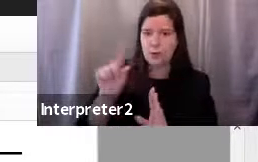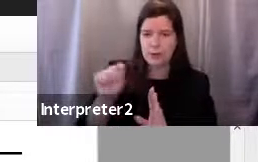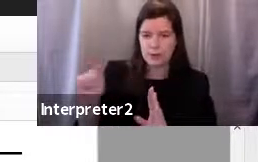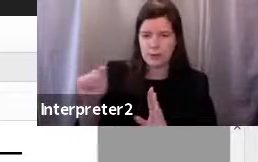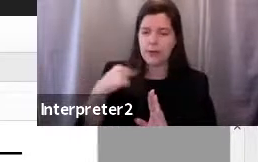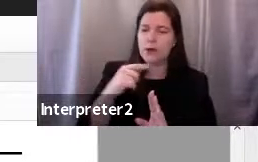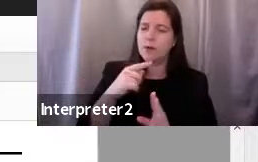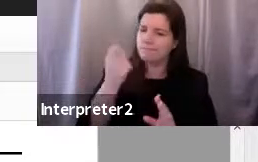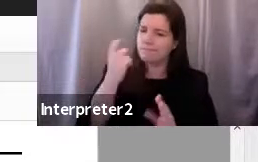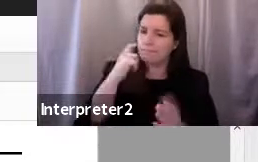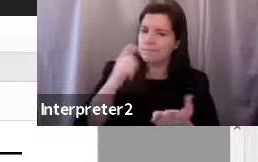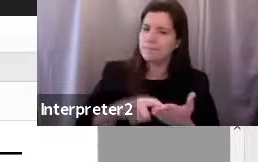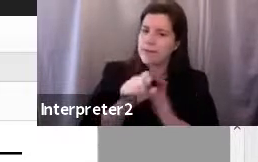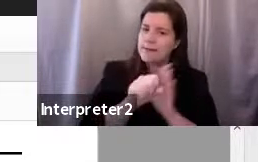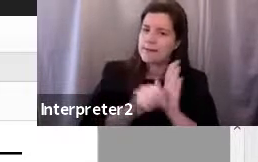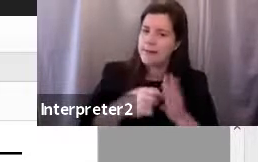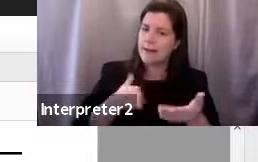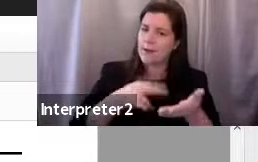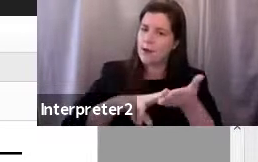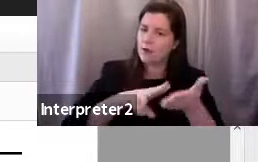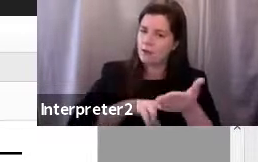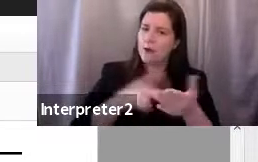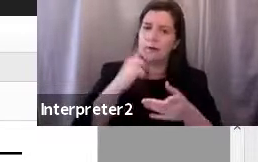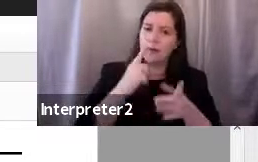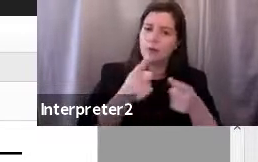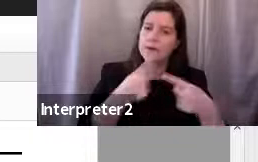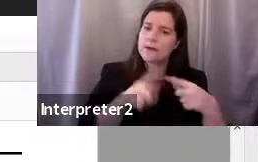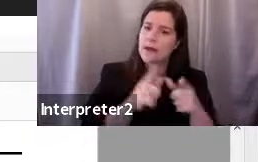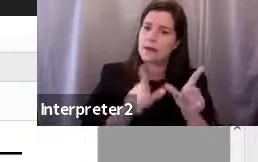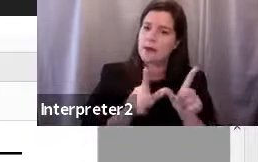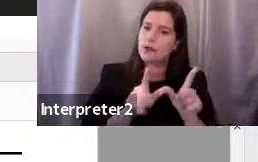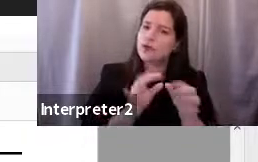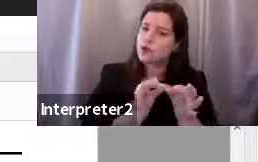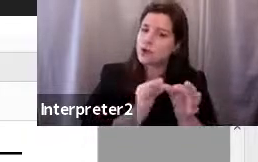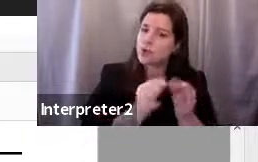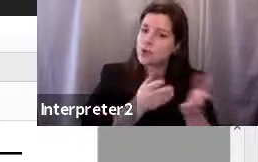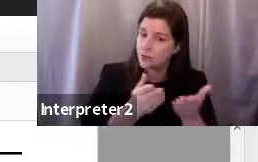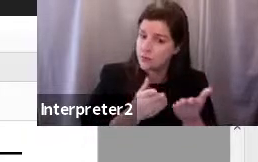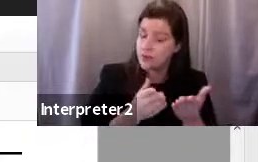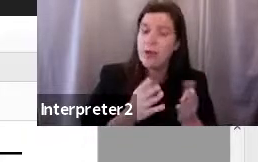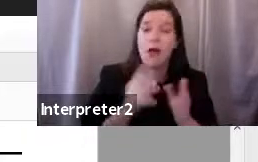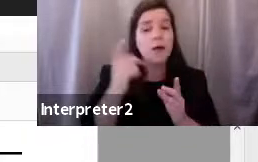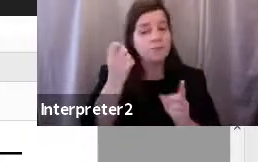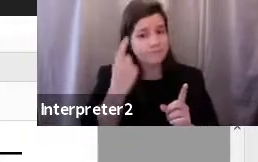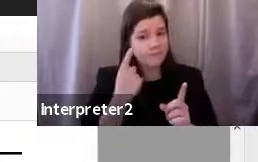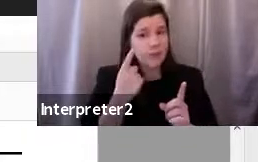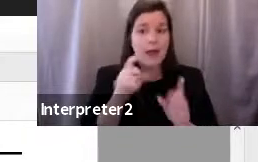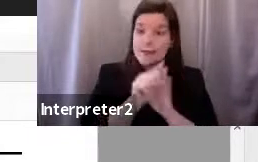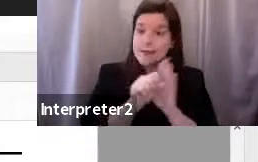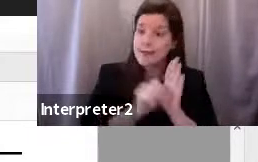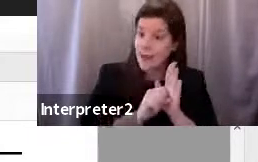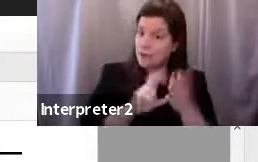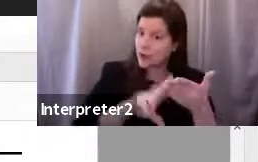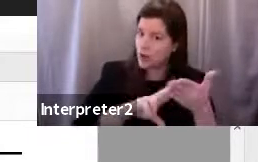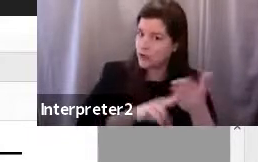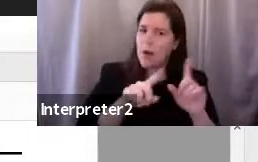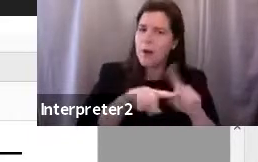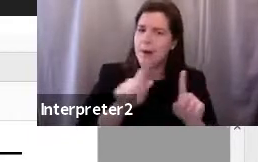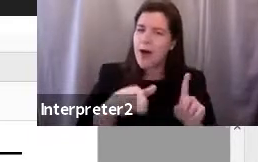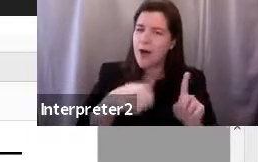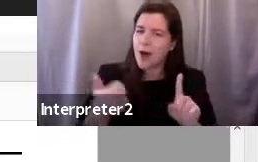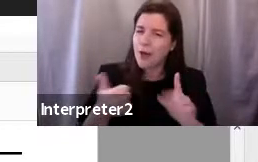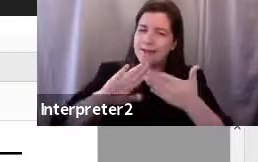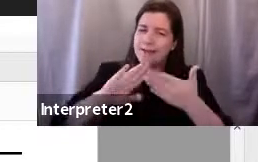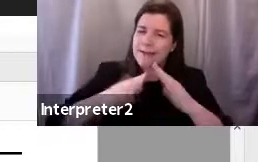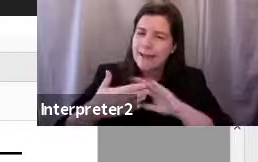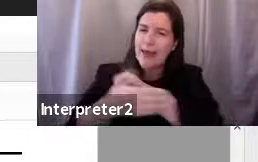contract for sign language interpreting services, and state agencies, but also local governments and nonprofits would use the statewide contract whenever